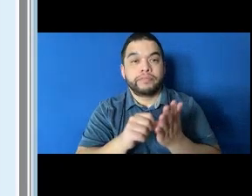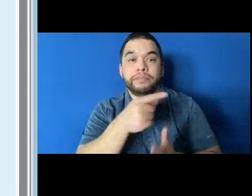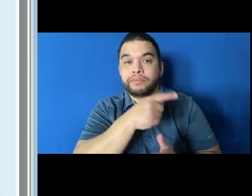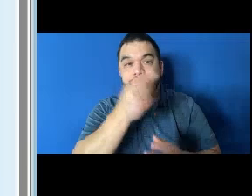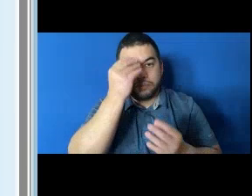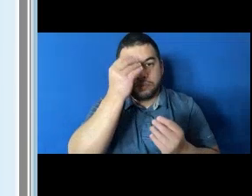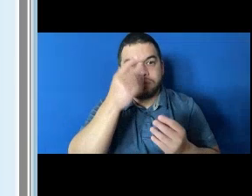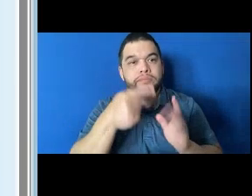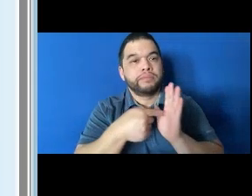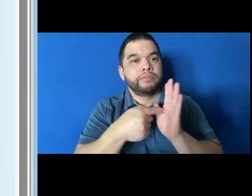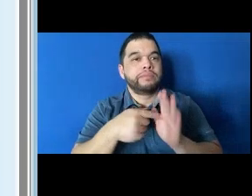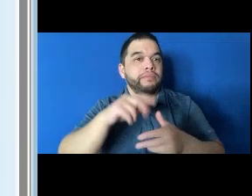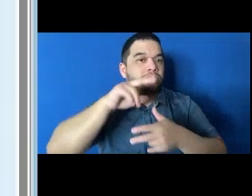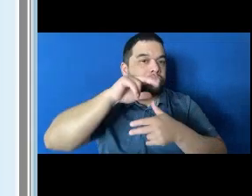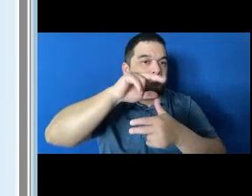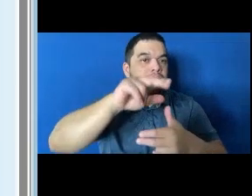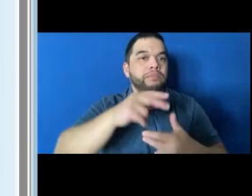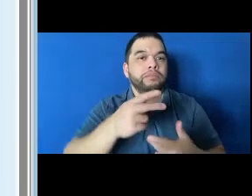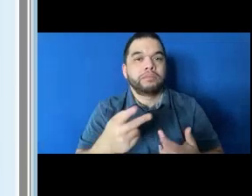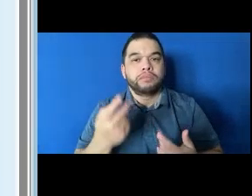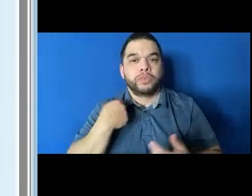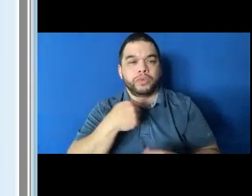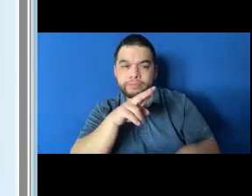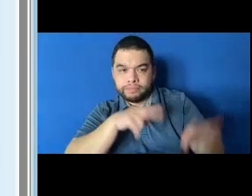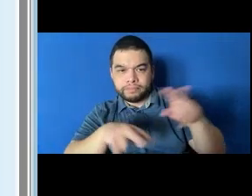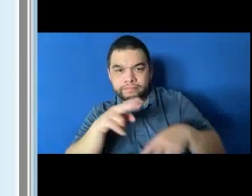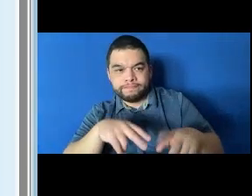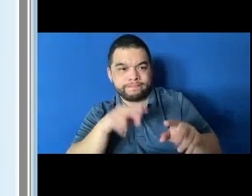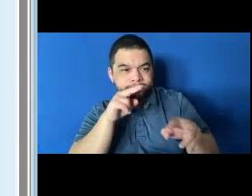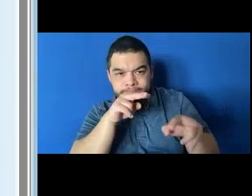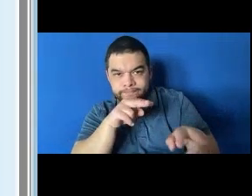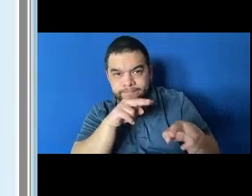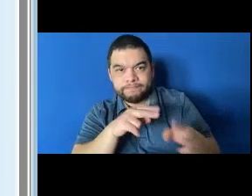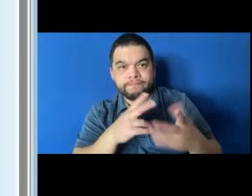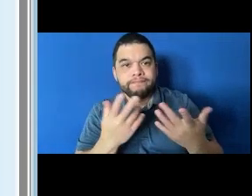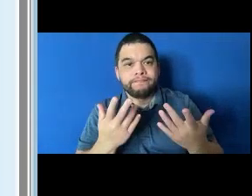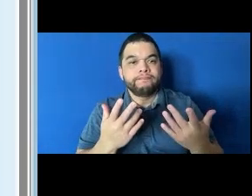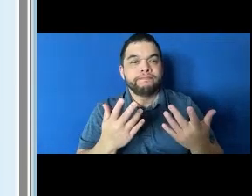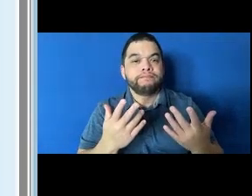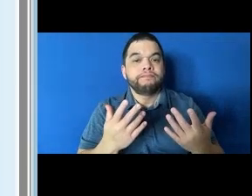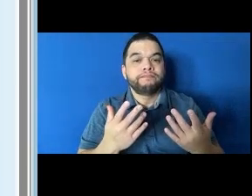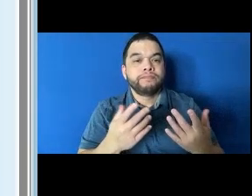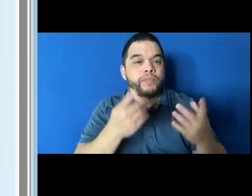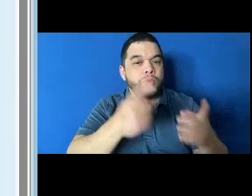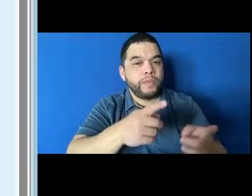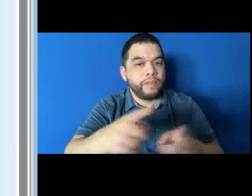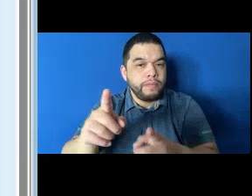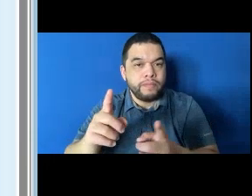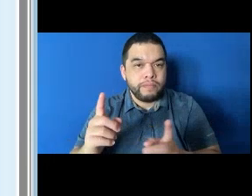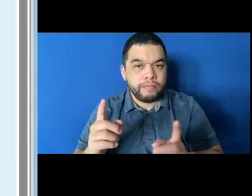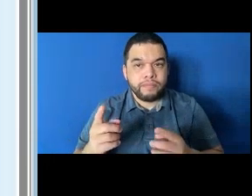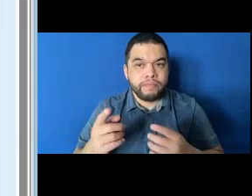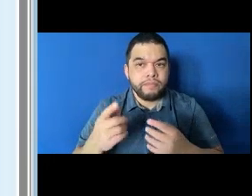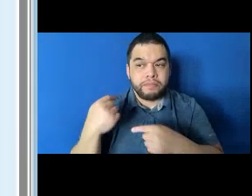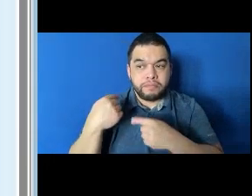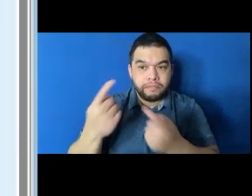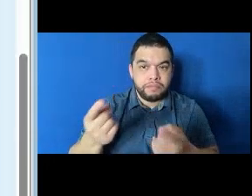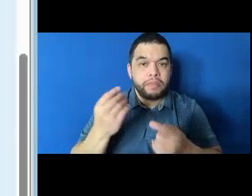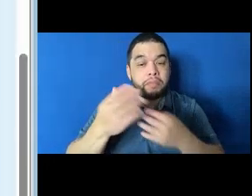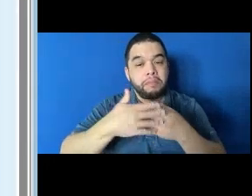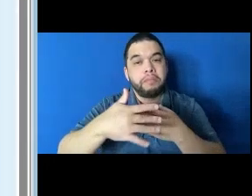the hurricane center page of the systems they're monitoring, or those are being